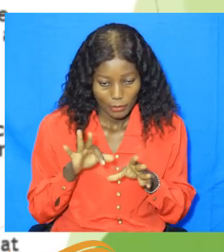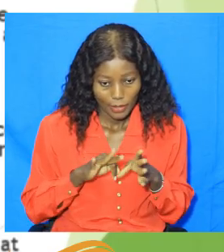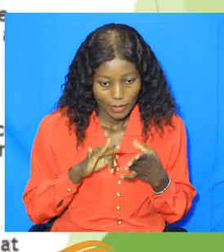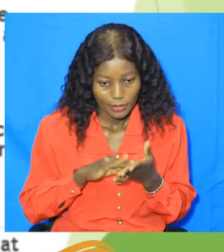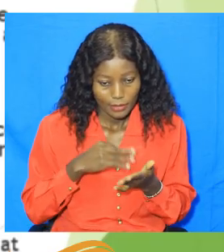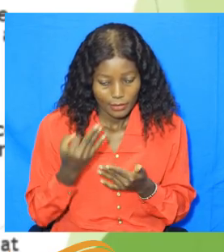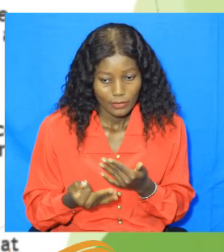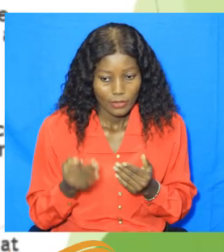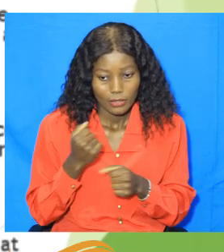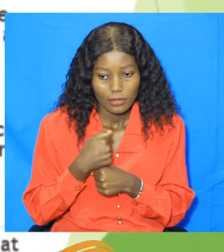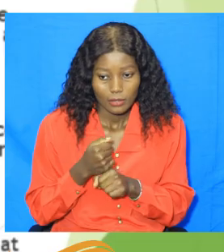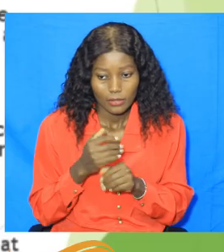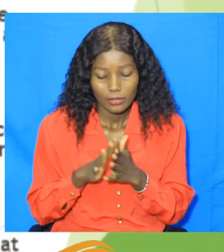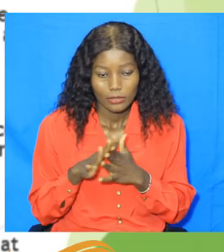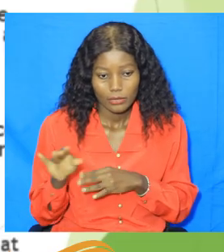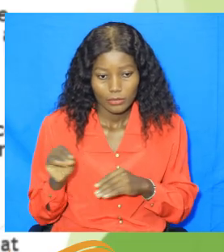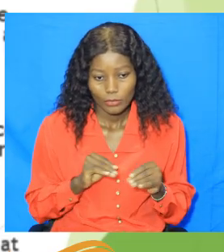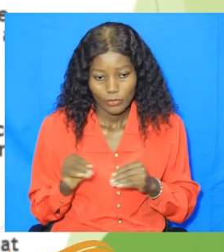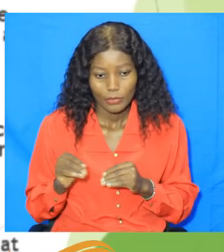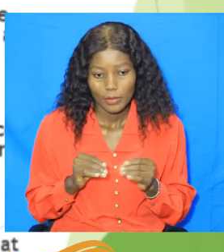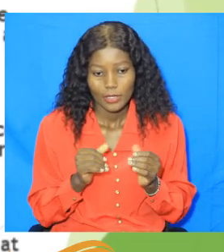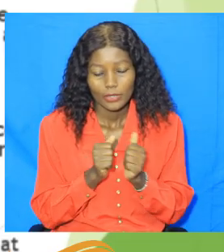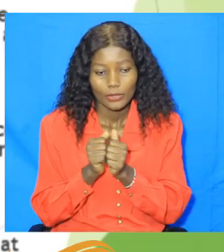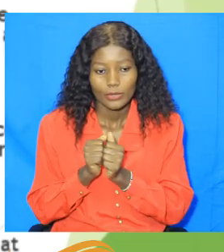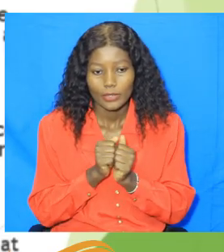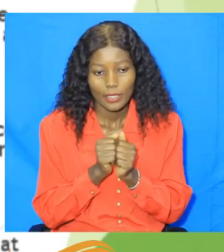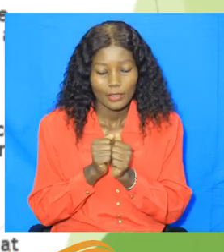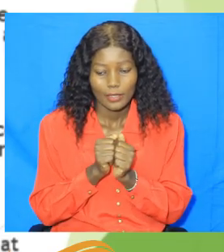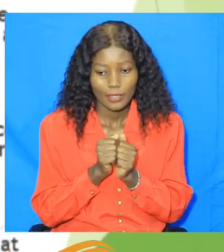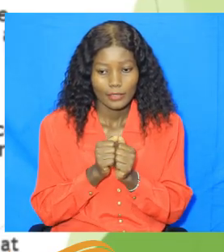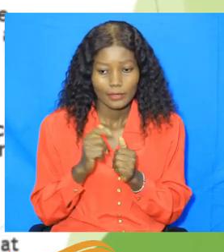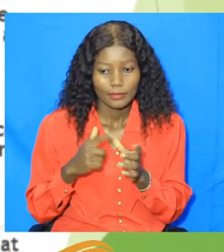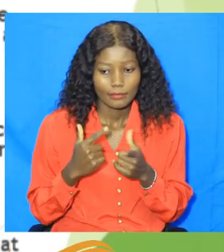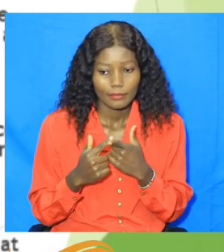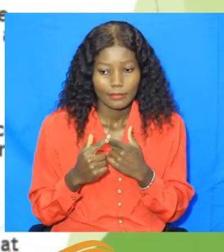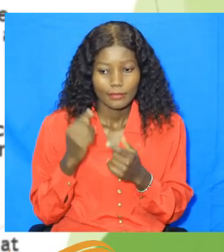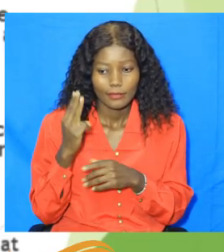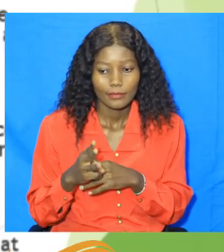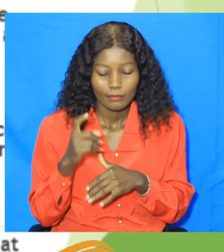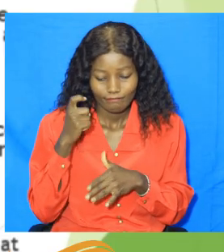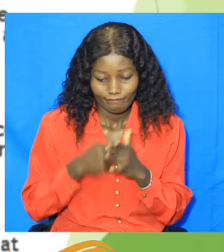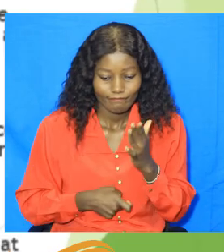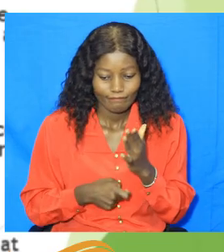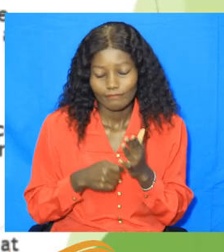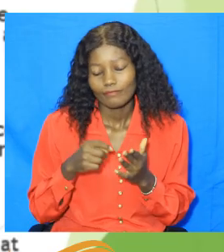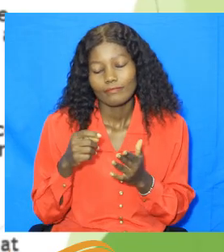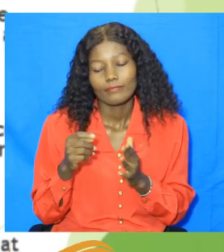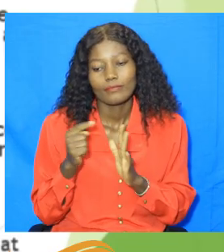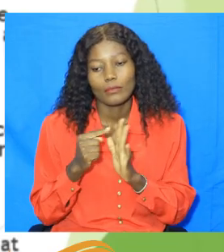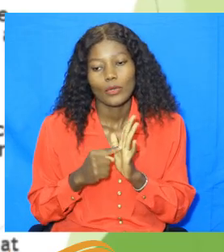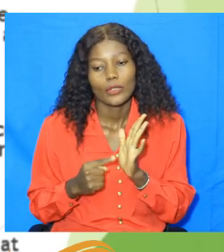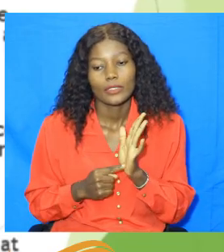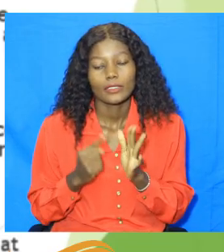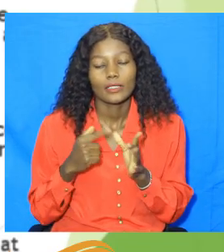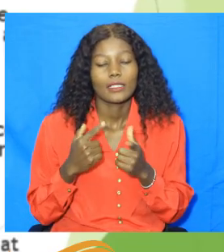a movement in unison, then they will be deducted marks. Then there's